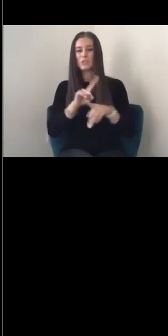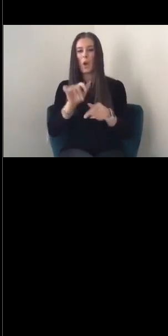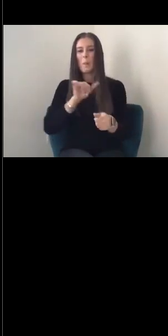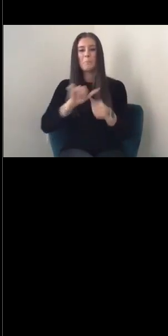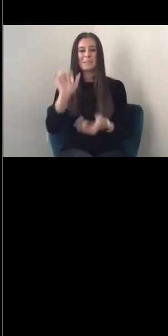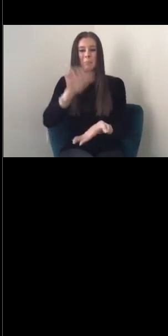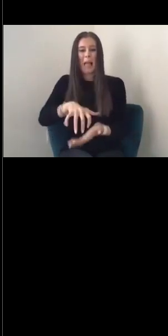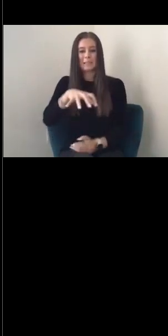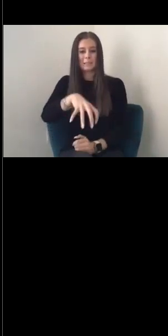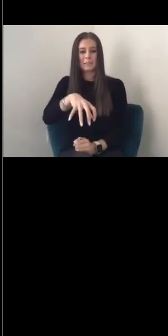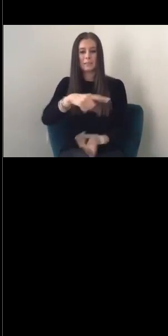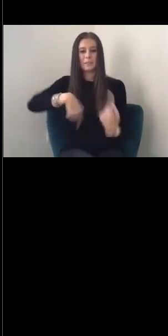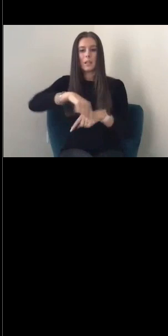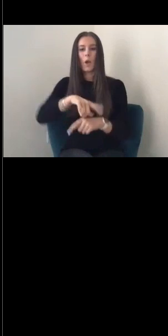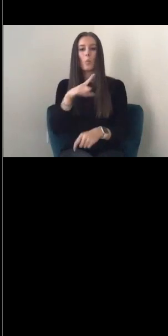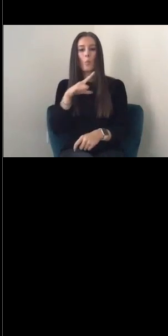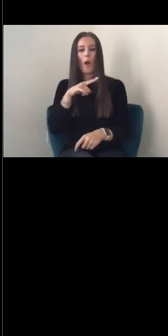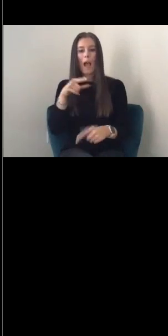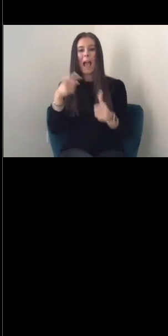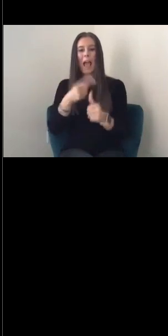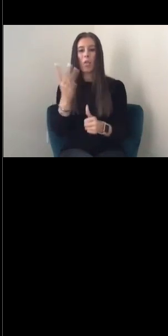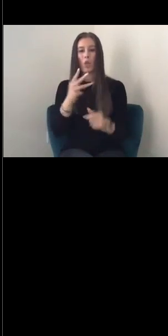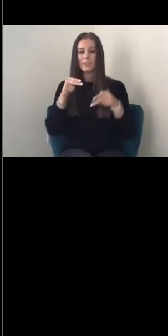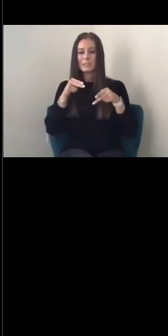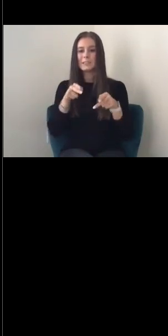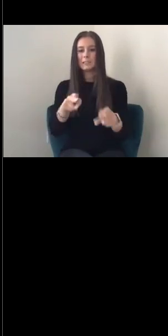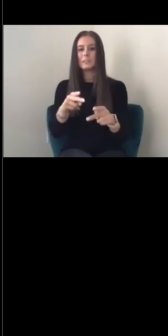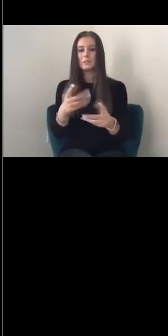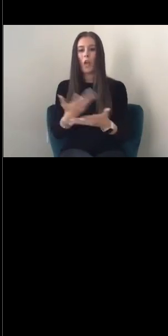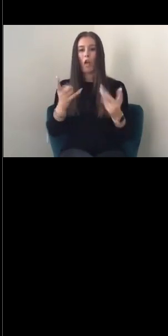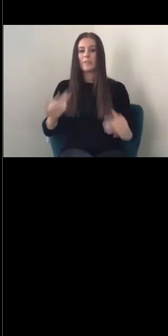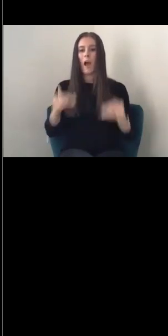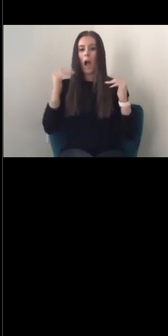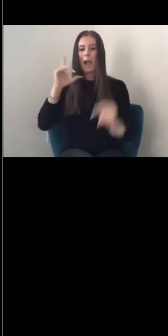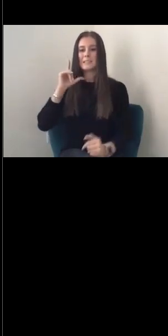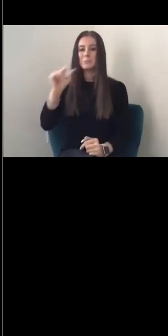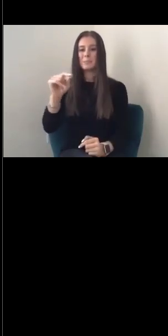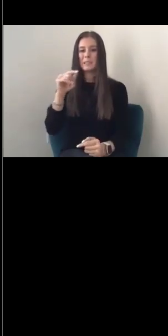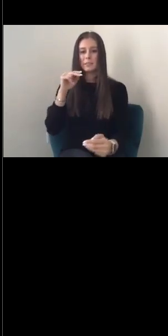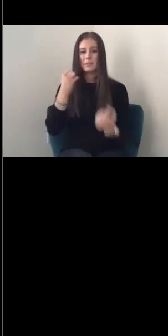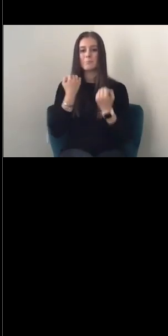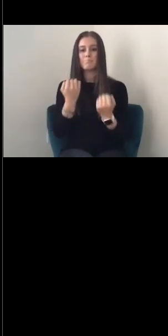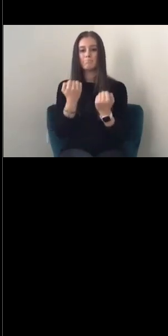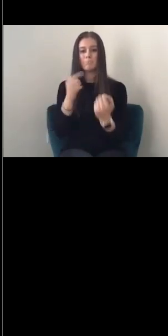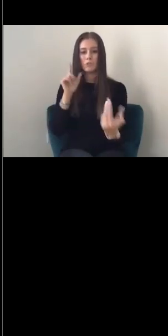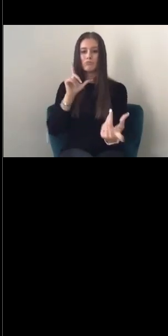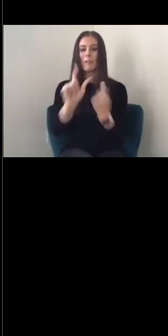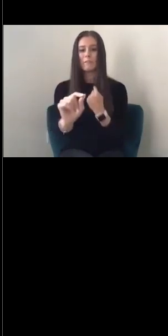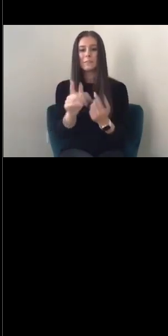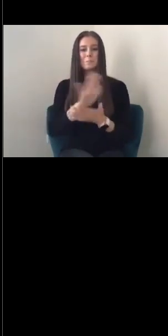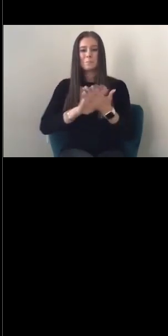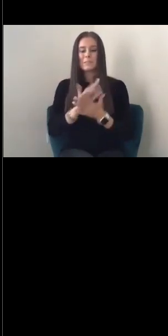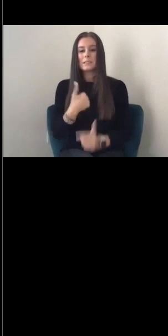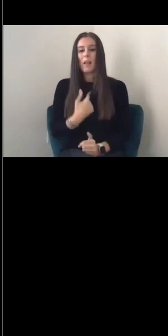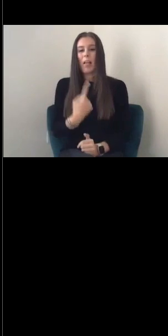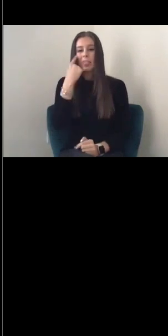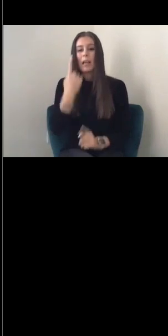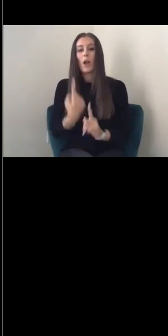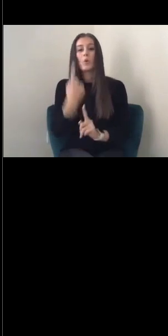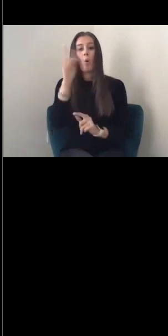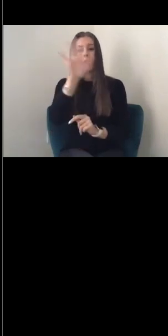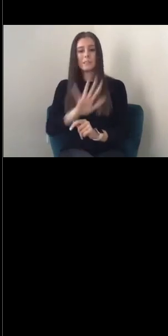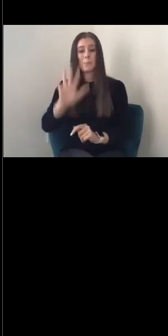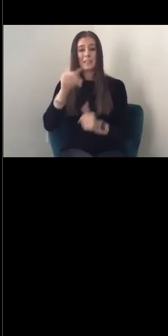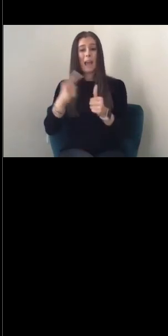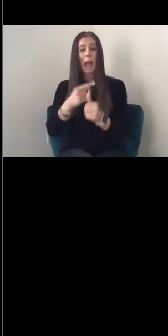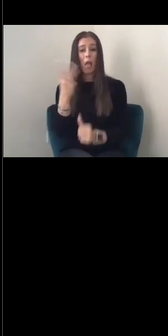location due to its close proximity to high-speed traffic. As a result, the open space to the north of the A13 that was